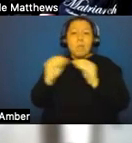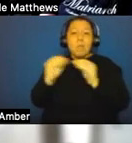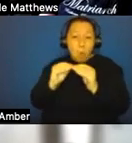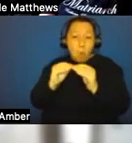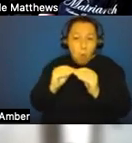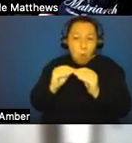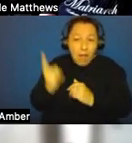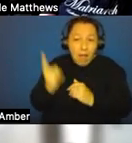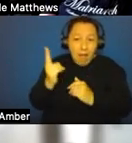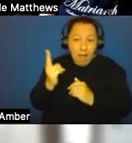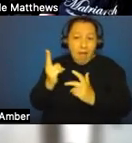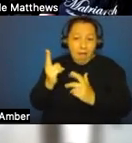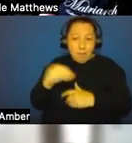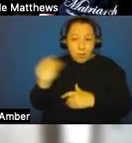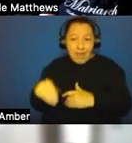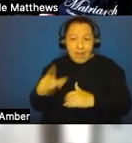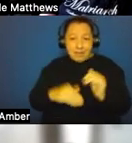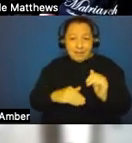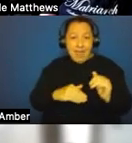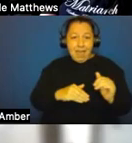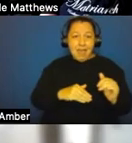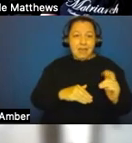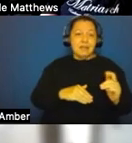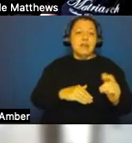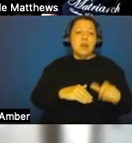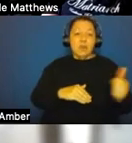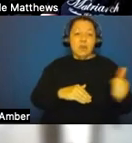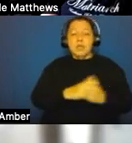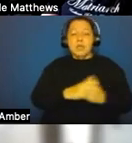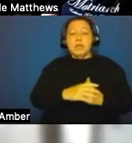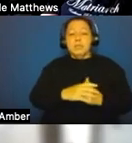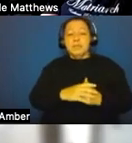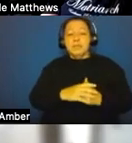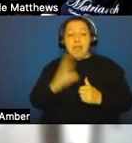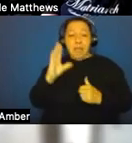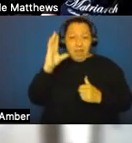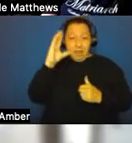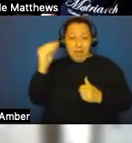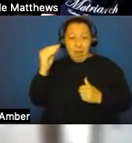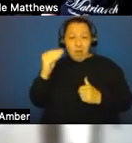victims, and males or male identified are the primary